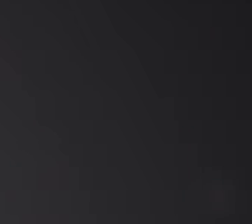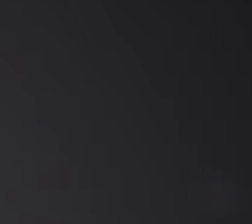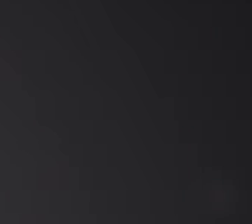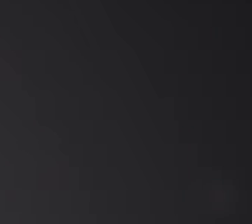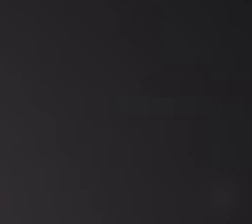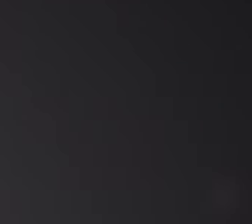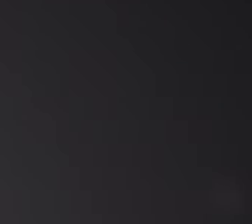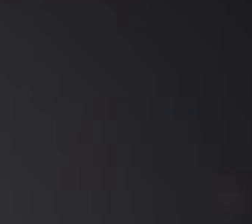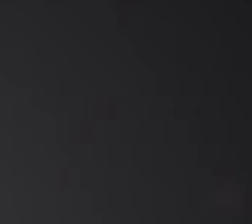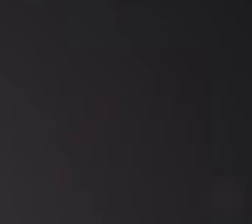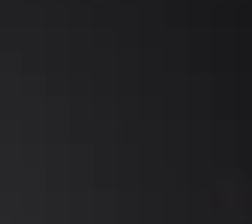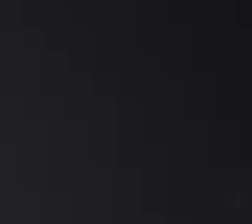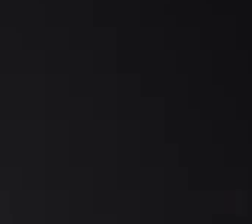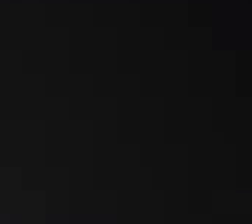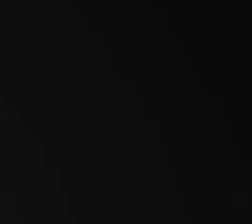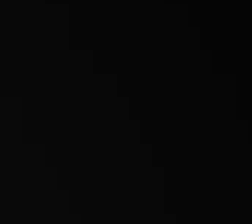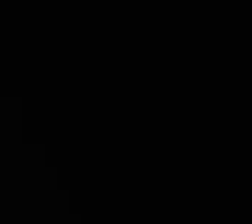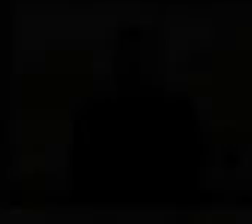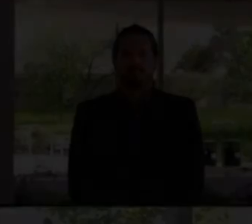cupertino.org/coronavirus.